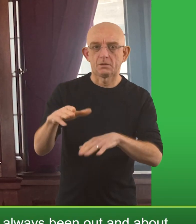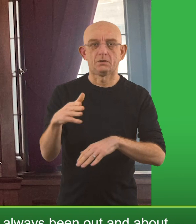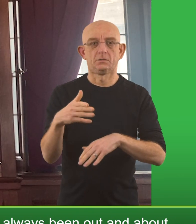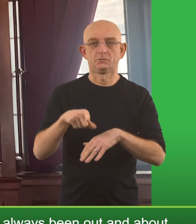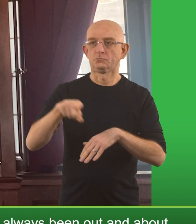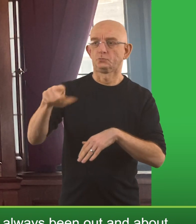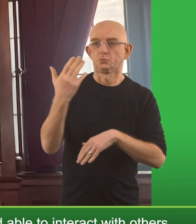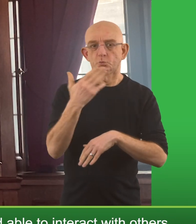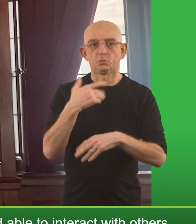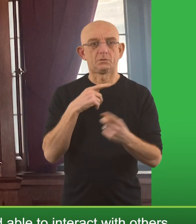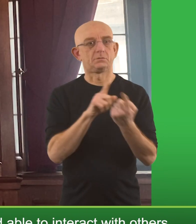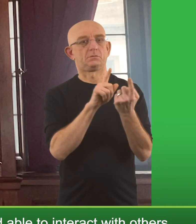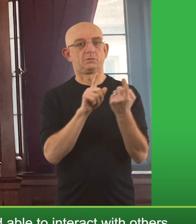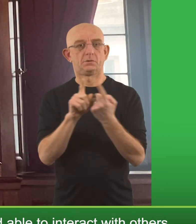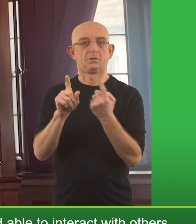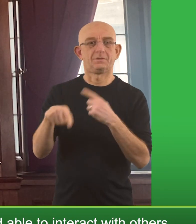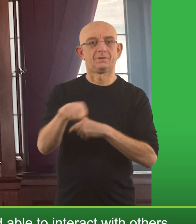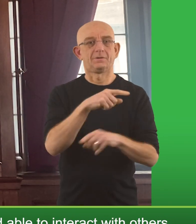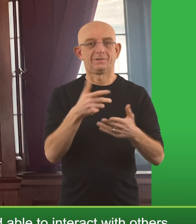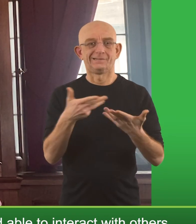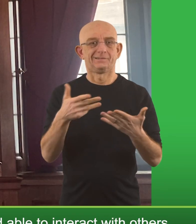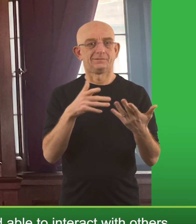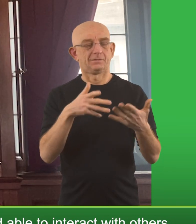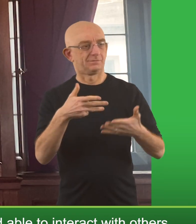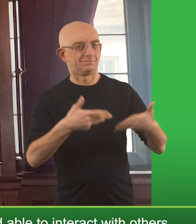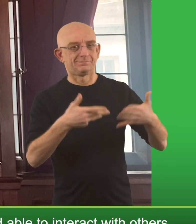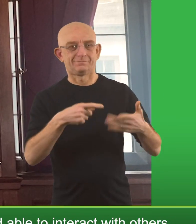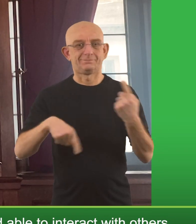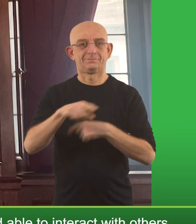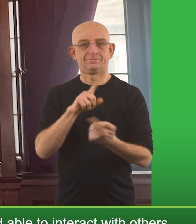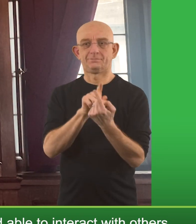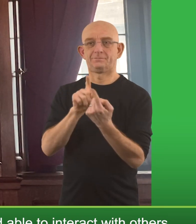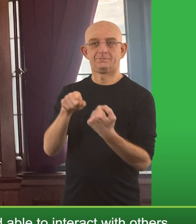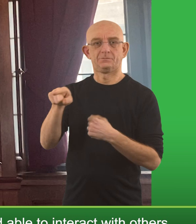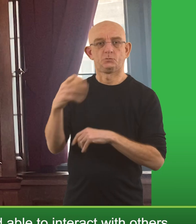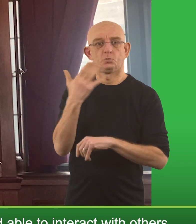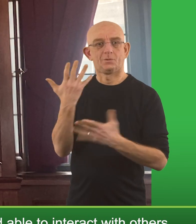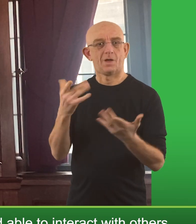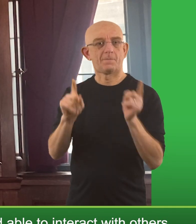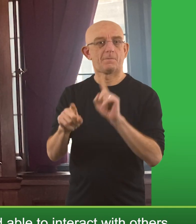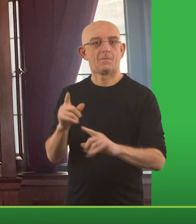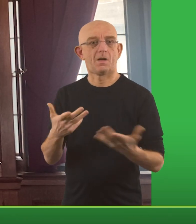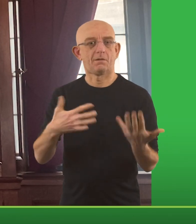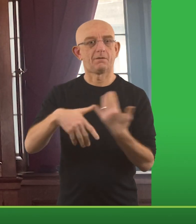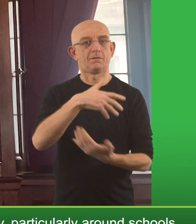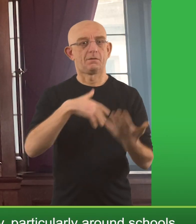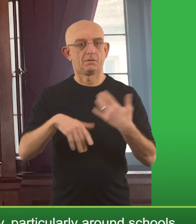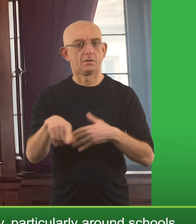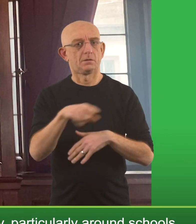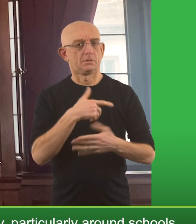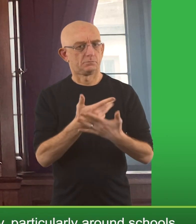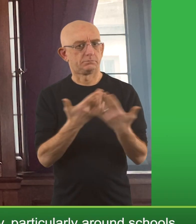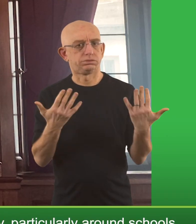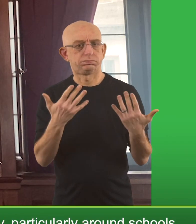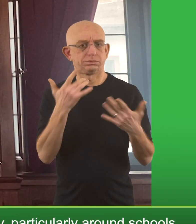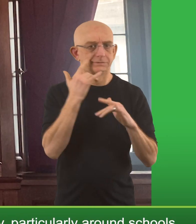have always been out and about, and some more are now out and about and able to interact with others because their kids are now at school. We're doing a